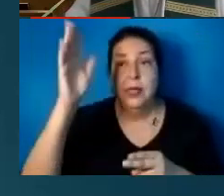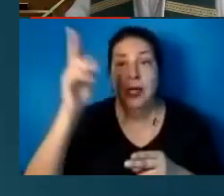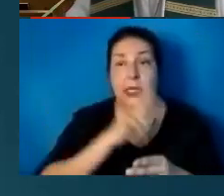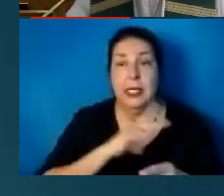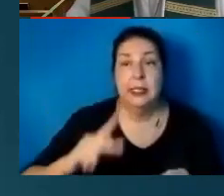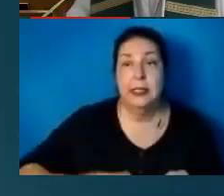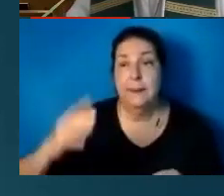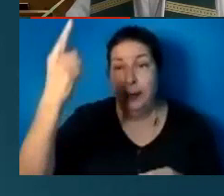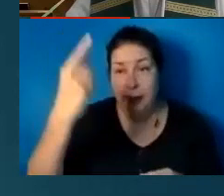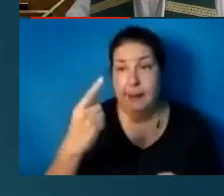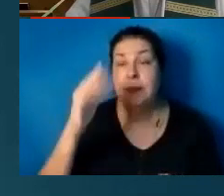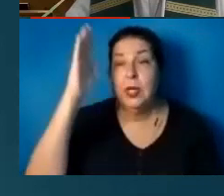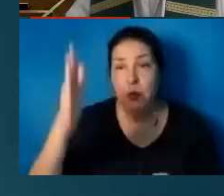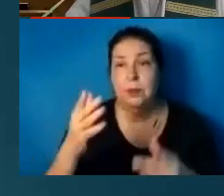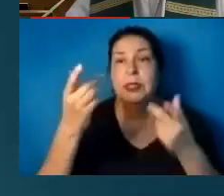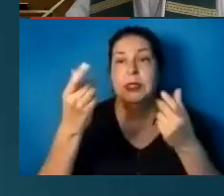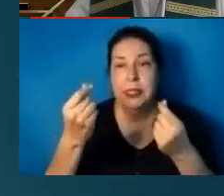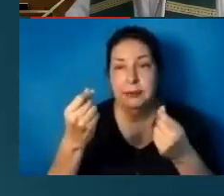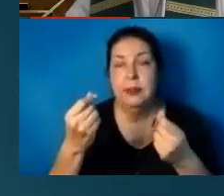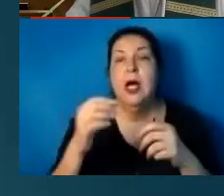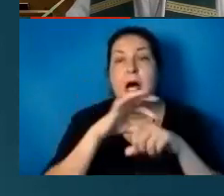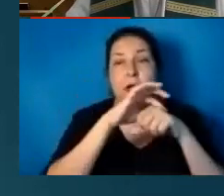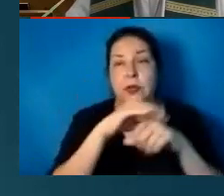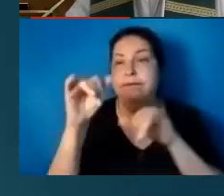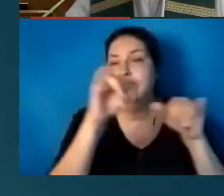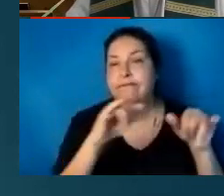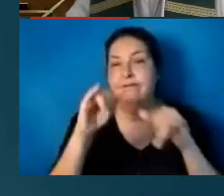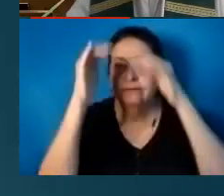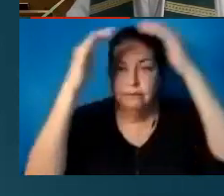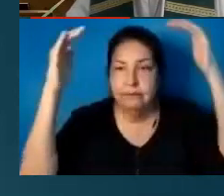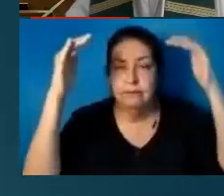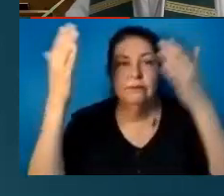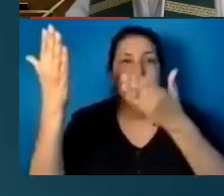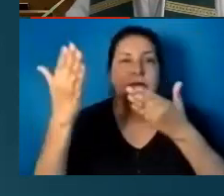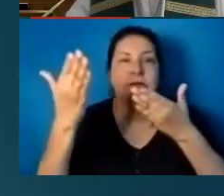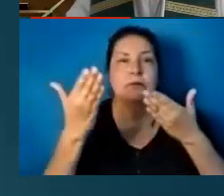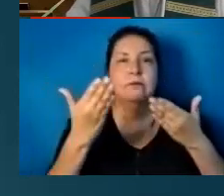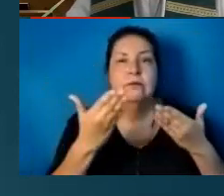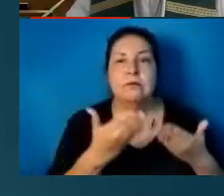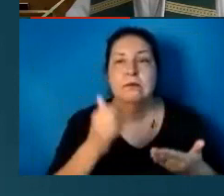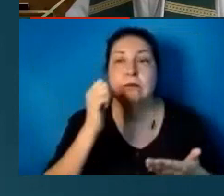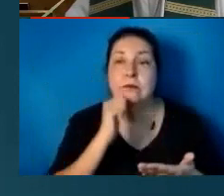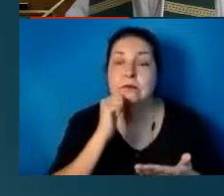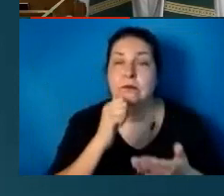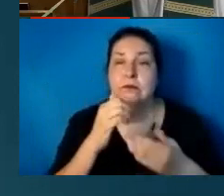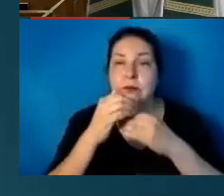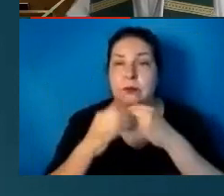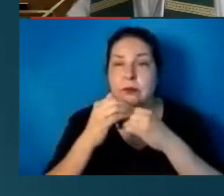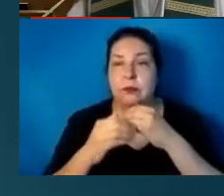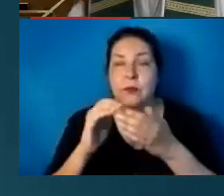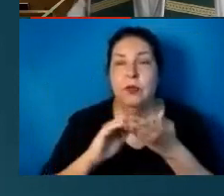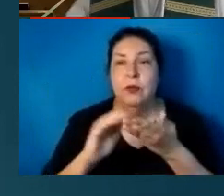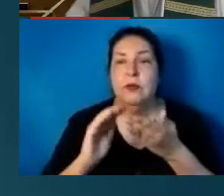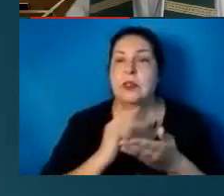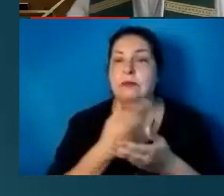Thy kingdom come, thy will be done, on earth as it is in heaven. Give us this day our daily bread,